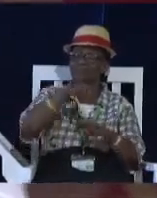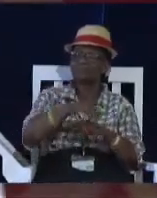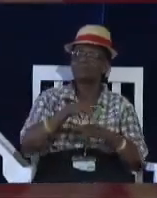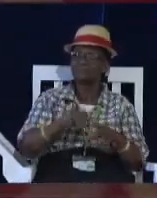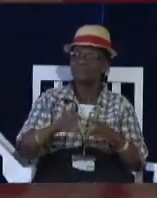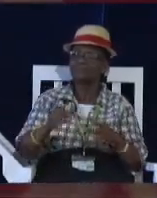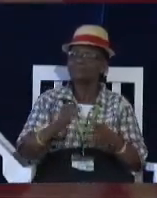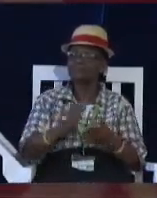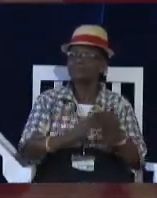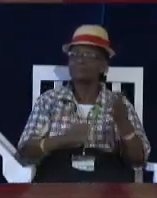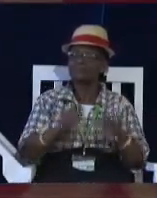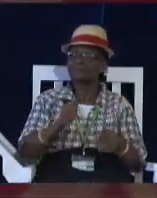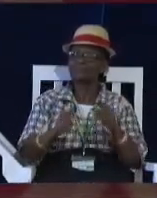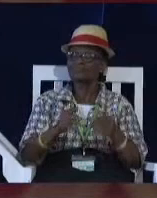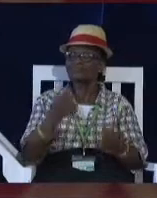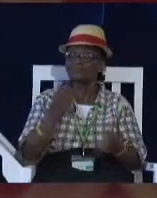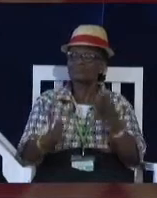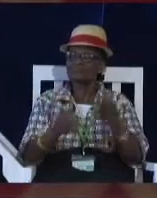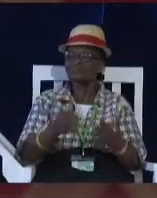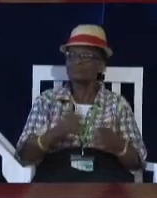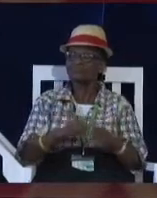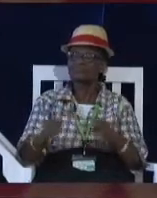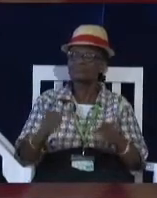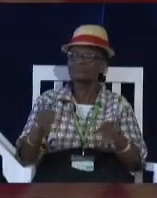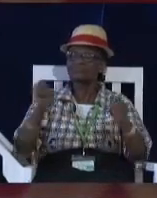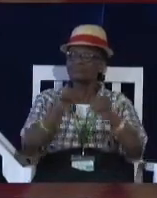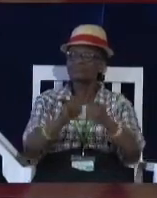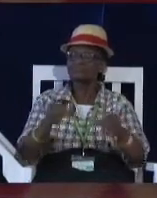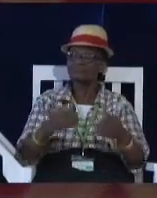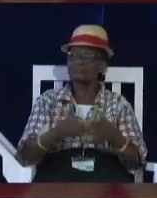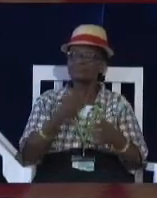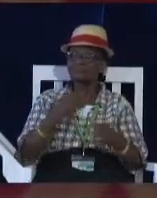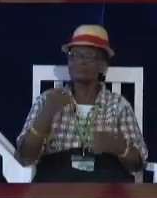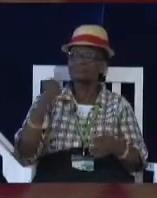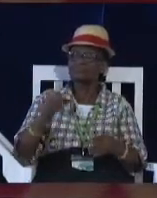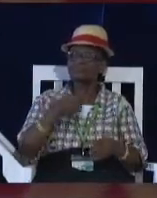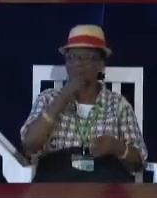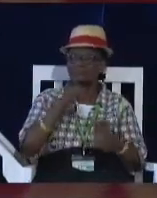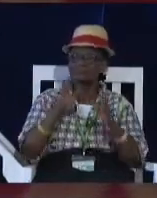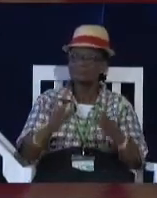But even before all these elders begin to minister to you,